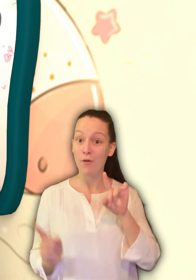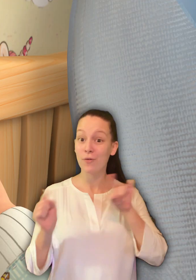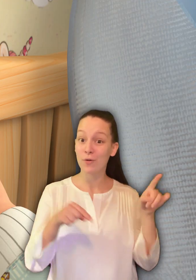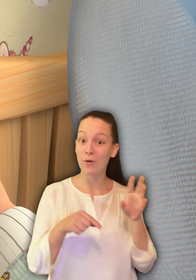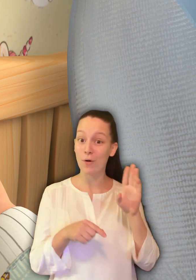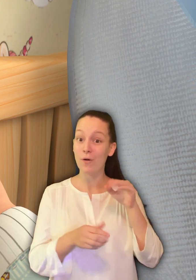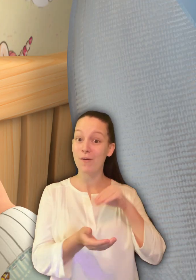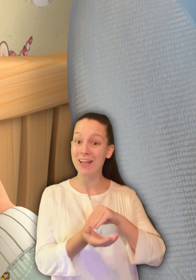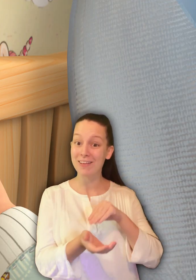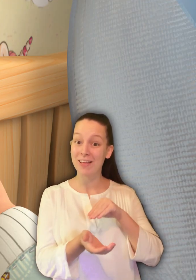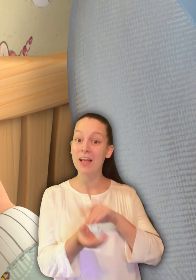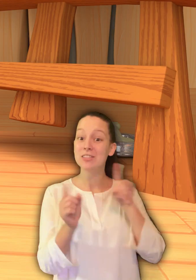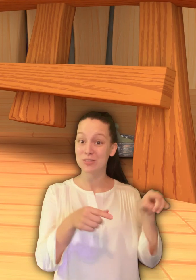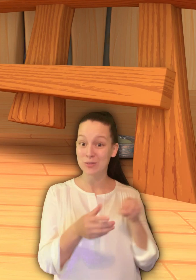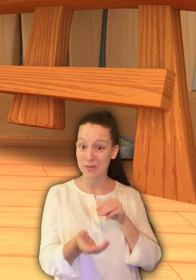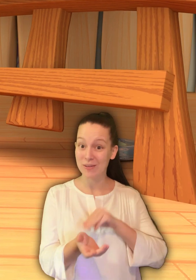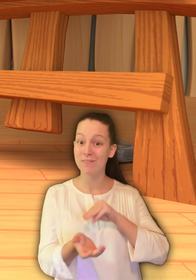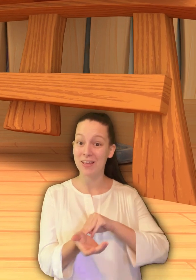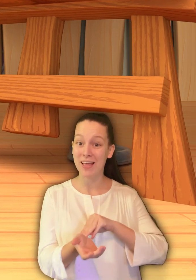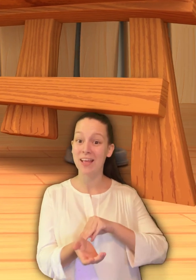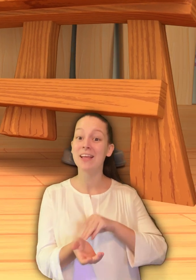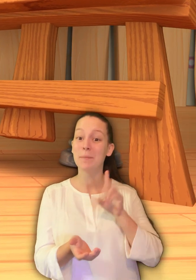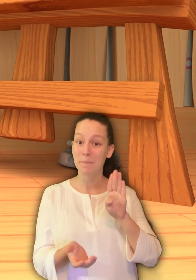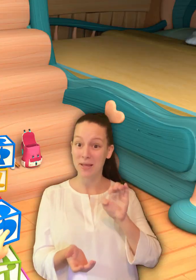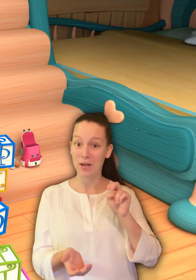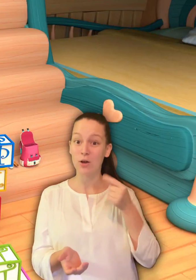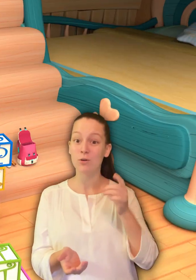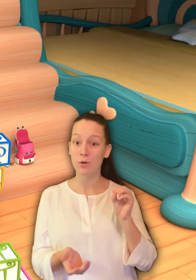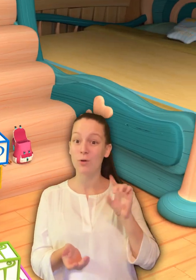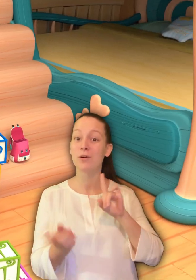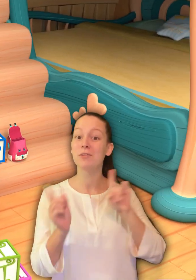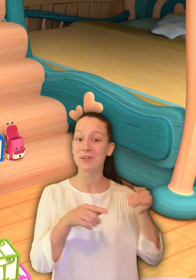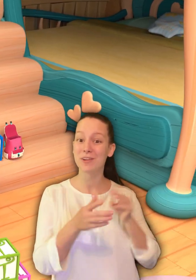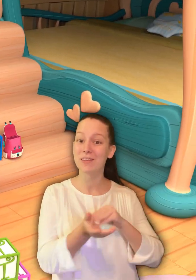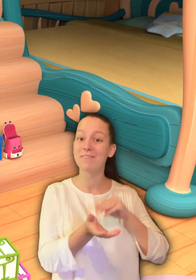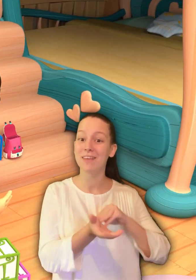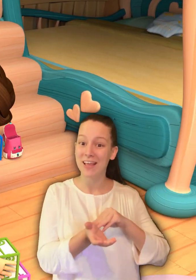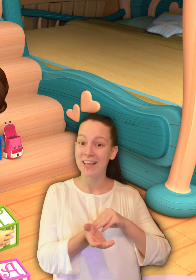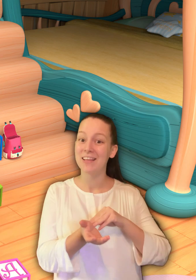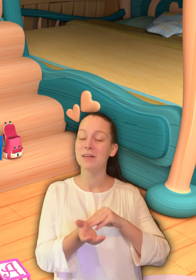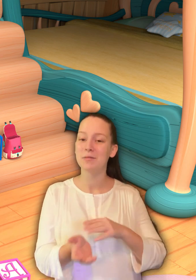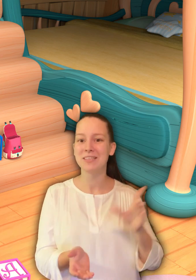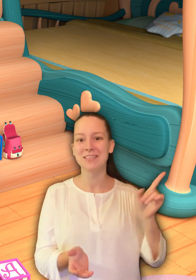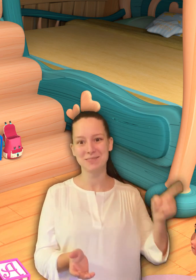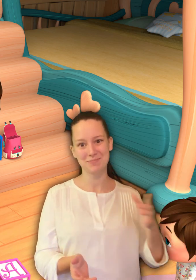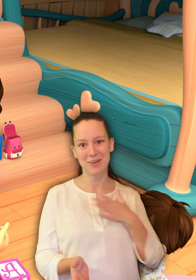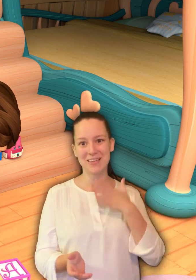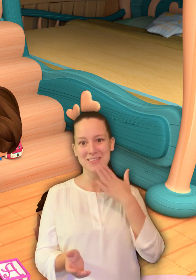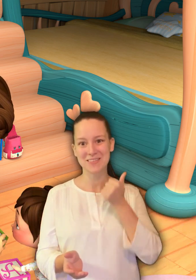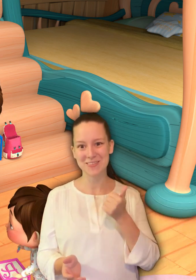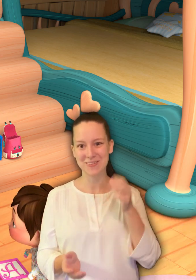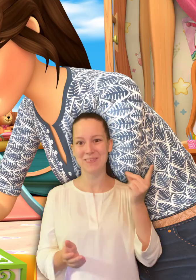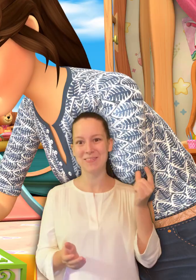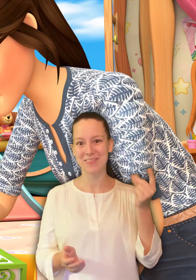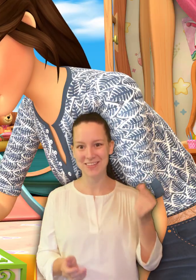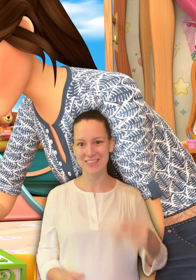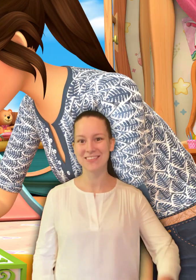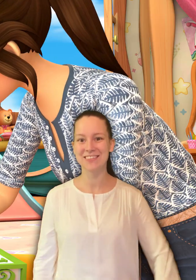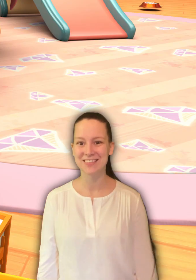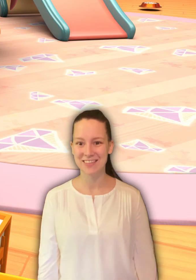Bingo's going to the vet to the vet to the vet Bingo's going to the vet